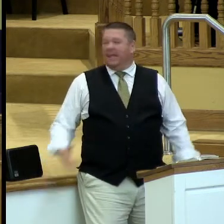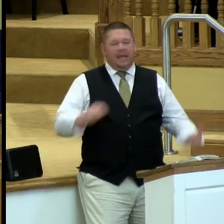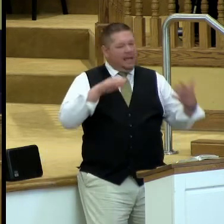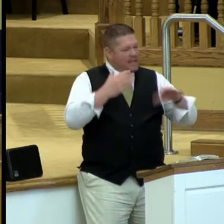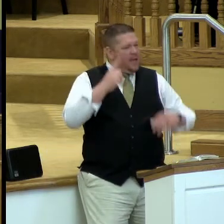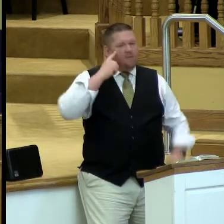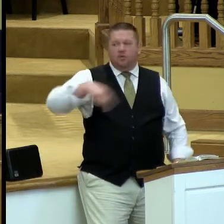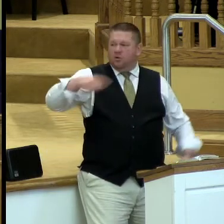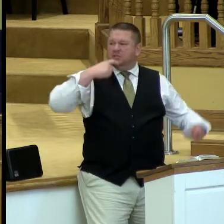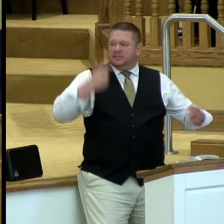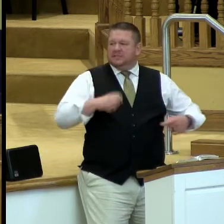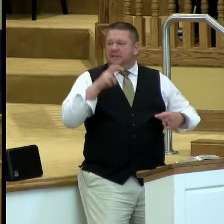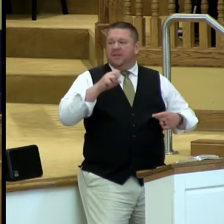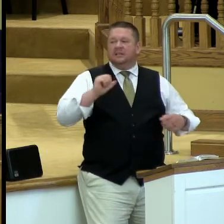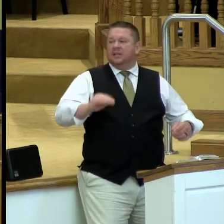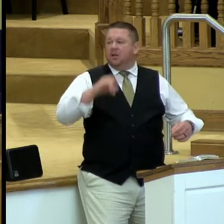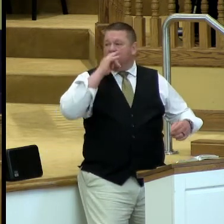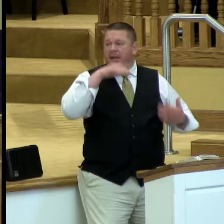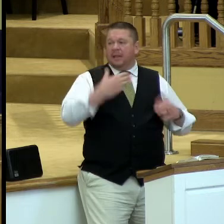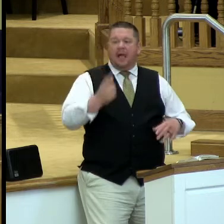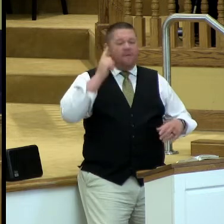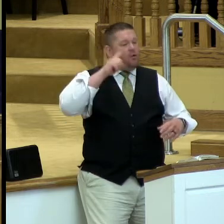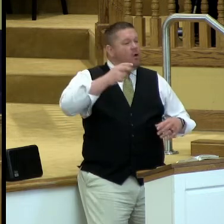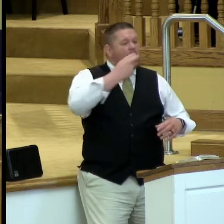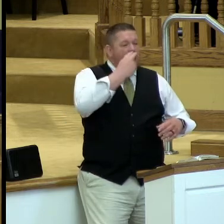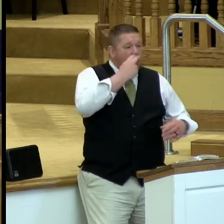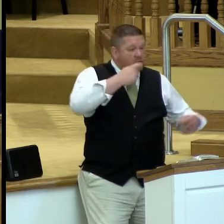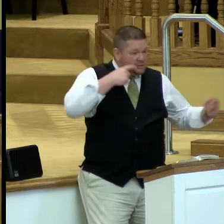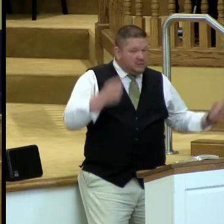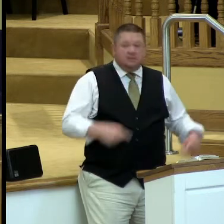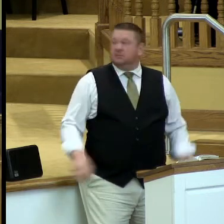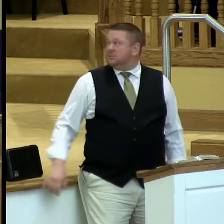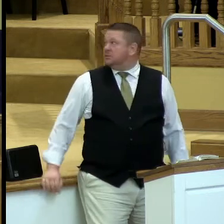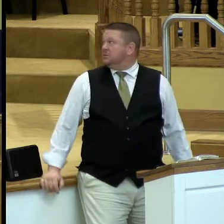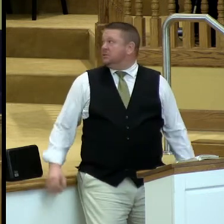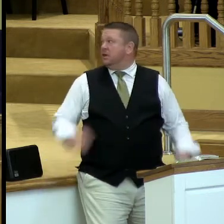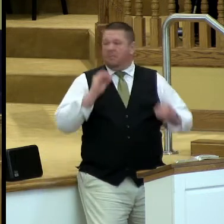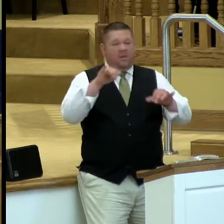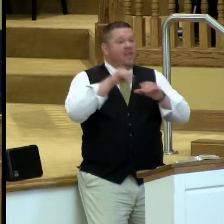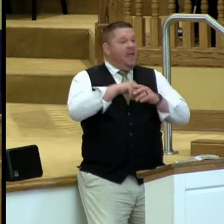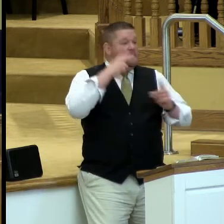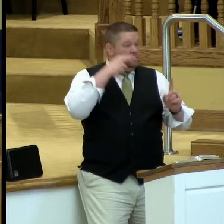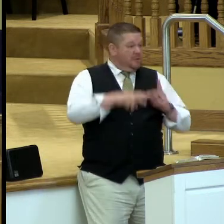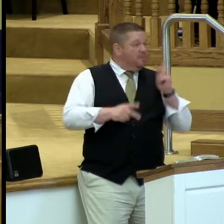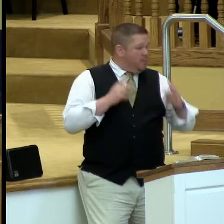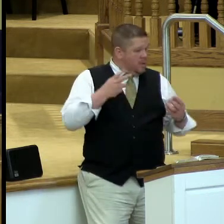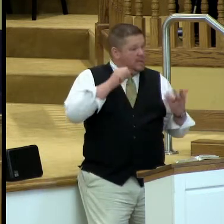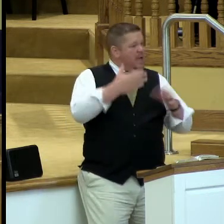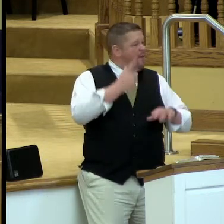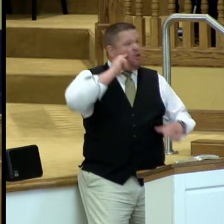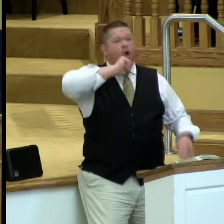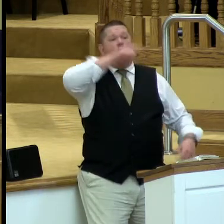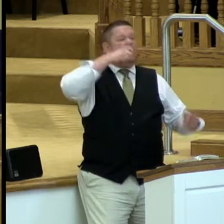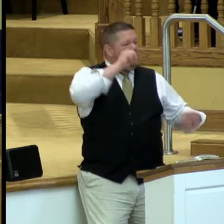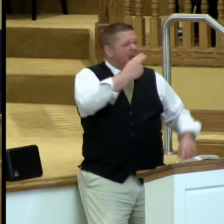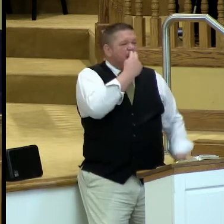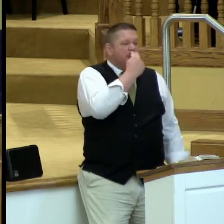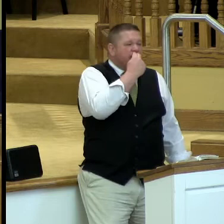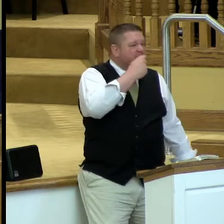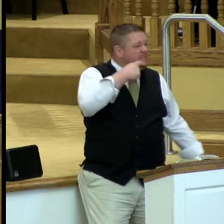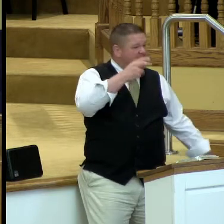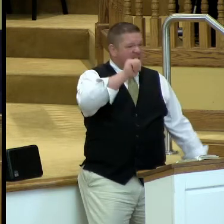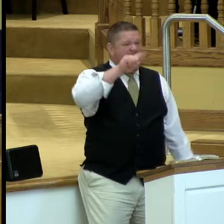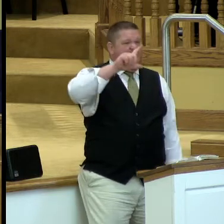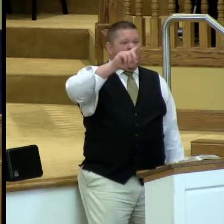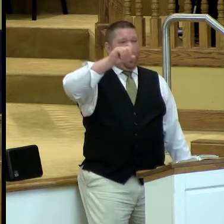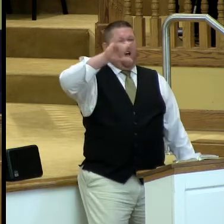He died for those sins, even as a little kid. He died for Hitler's sins. Yeah. Put that into perspective, people. He died